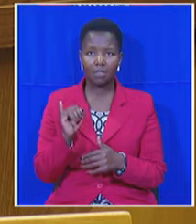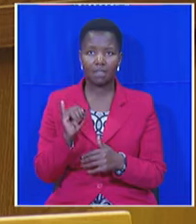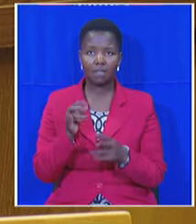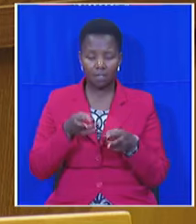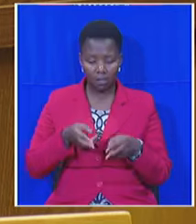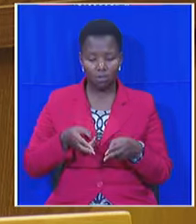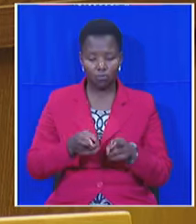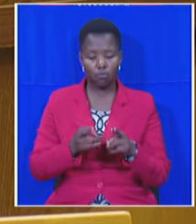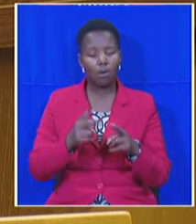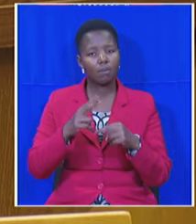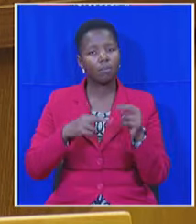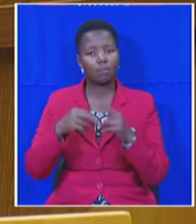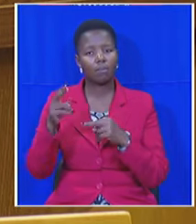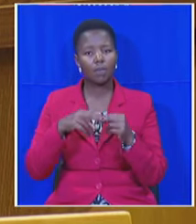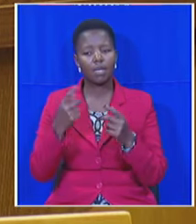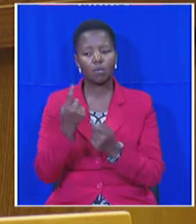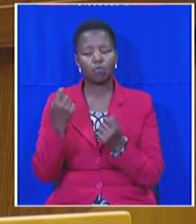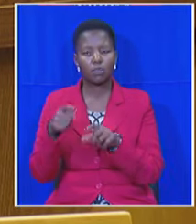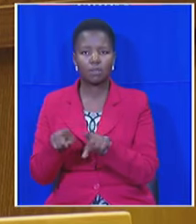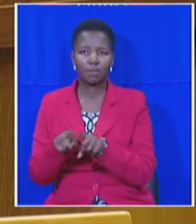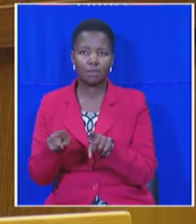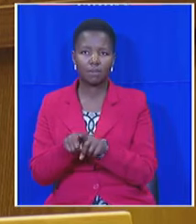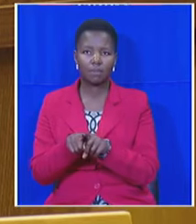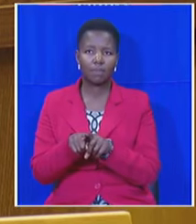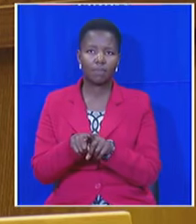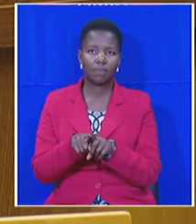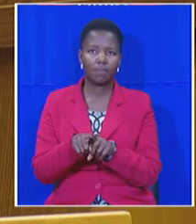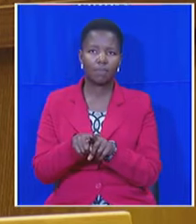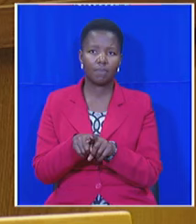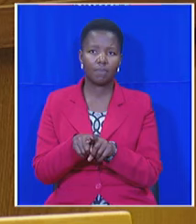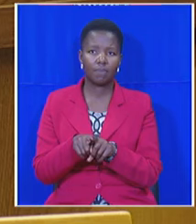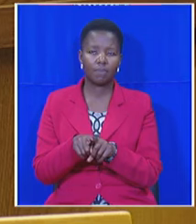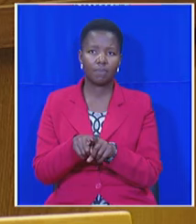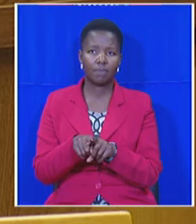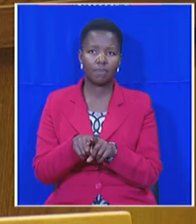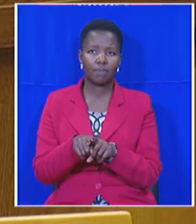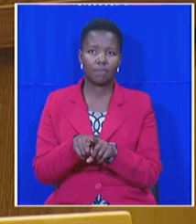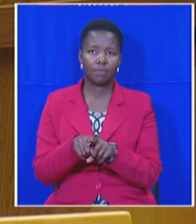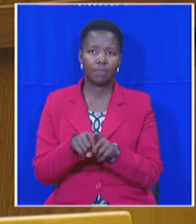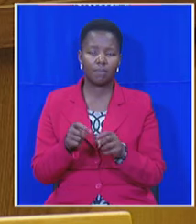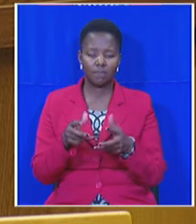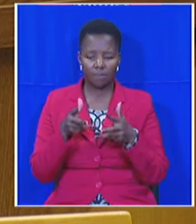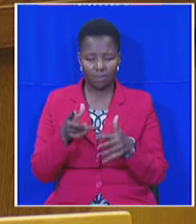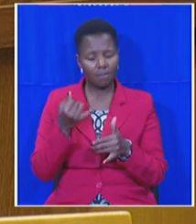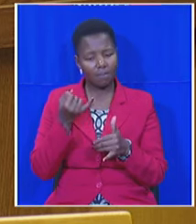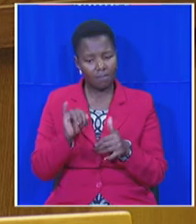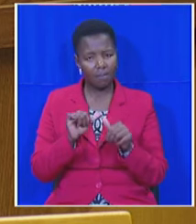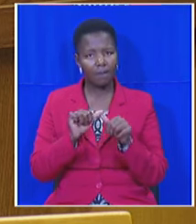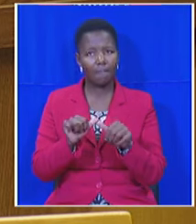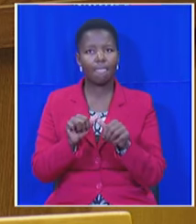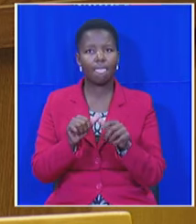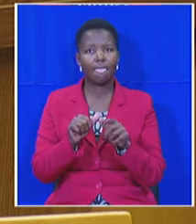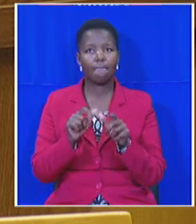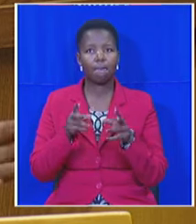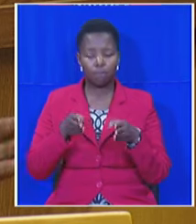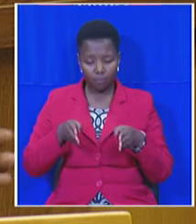into the rural areas. Order, honorable we continue members, can to we please provide. Speak lower. We continue to provide big, safer